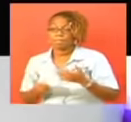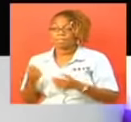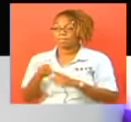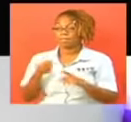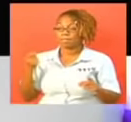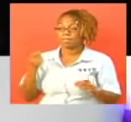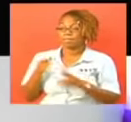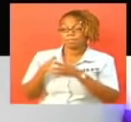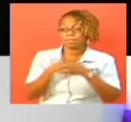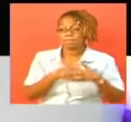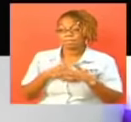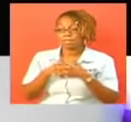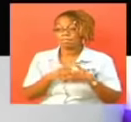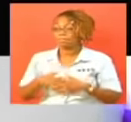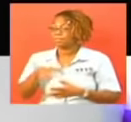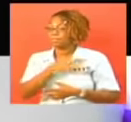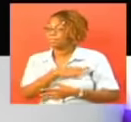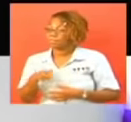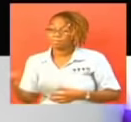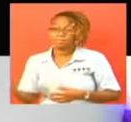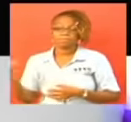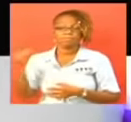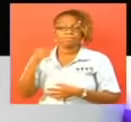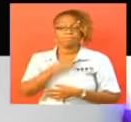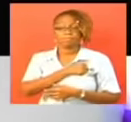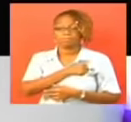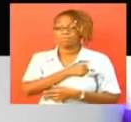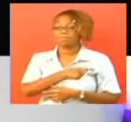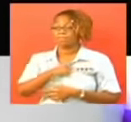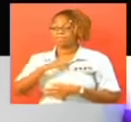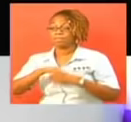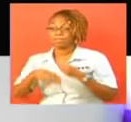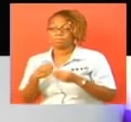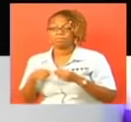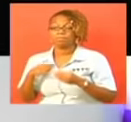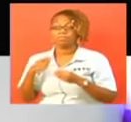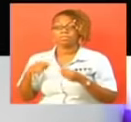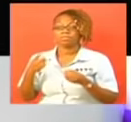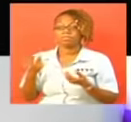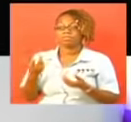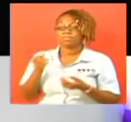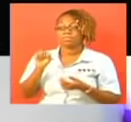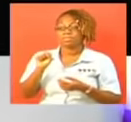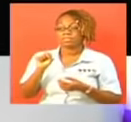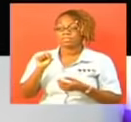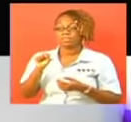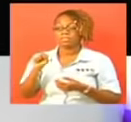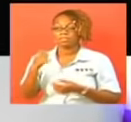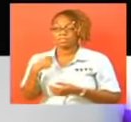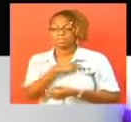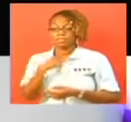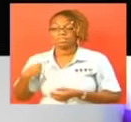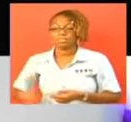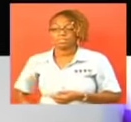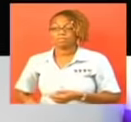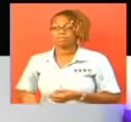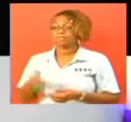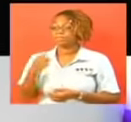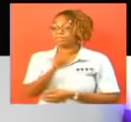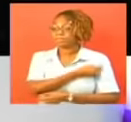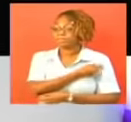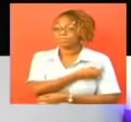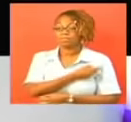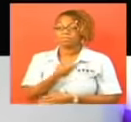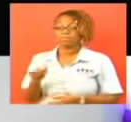if there's any advice or help that can be offered, because some of them are saying, in addition to that, there's a challenge of booking flights